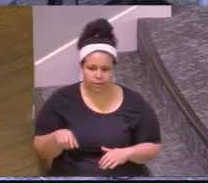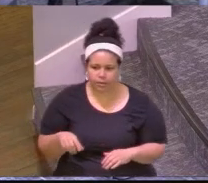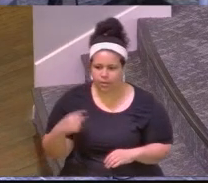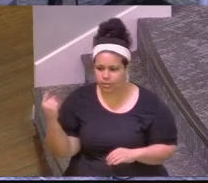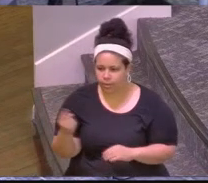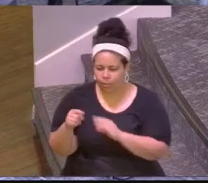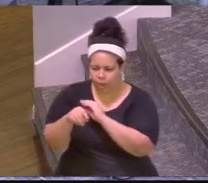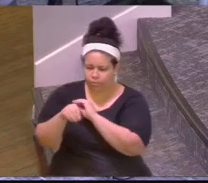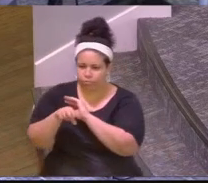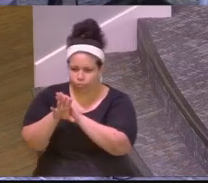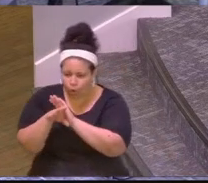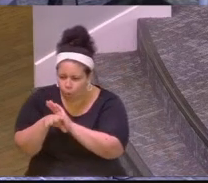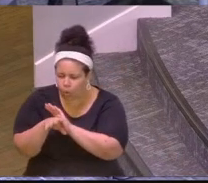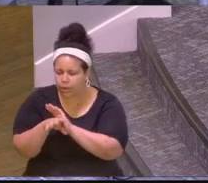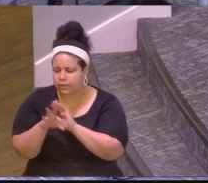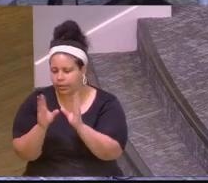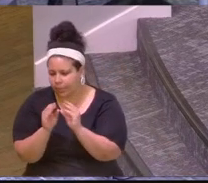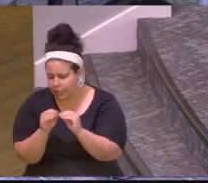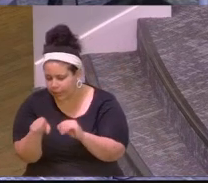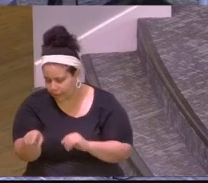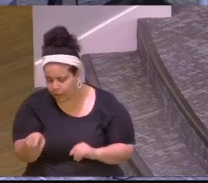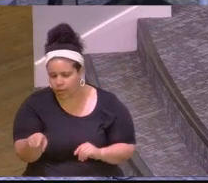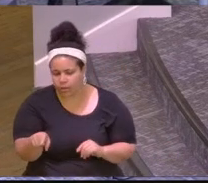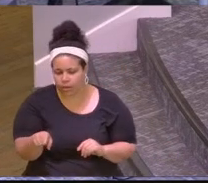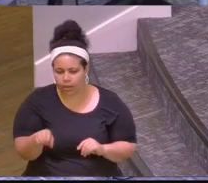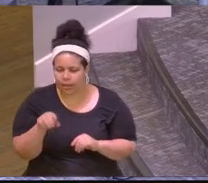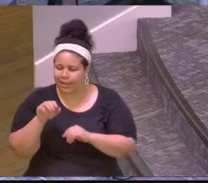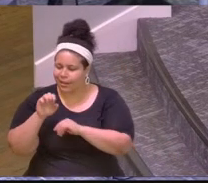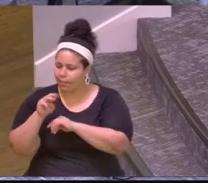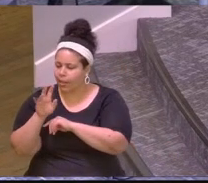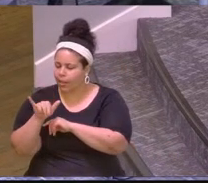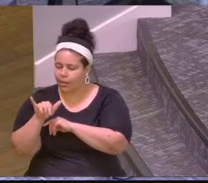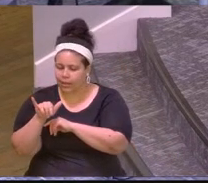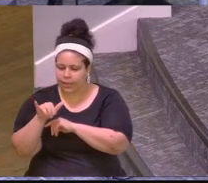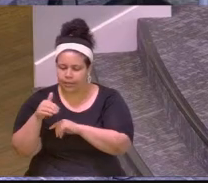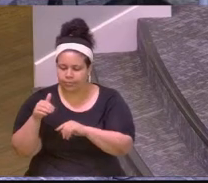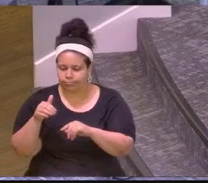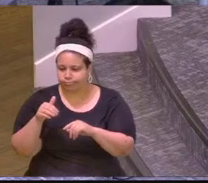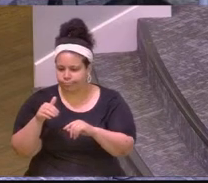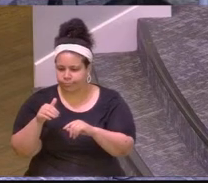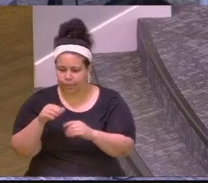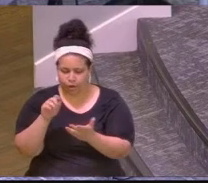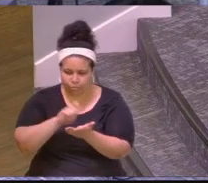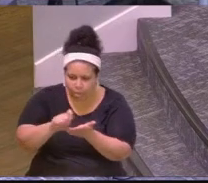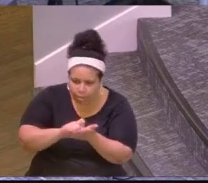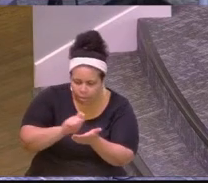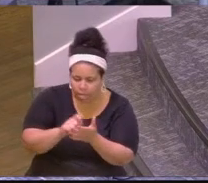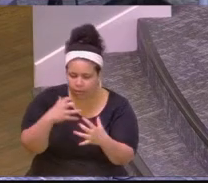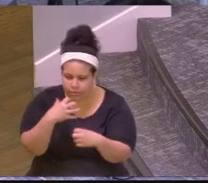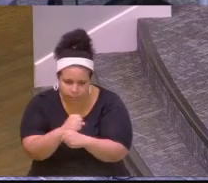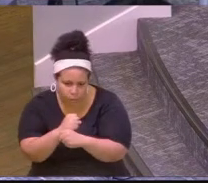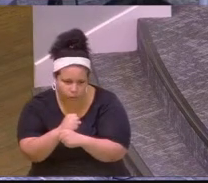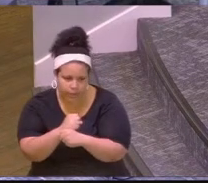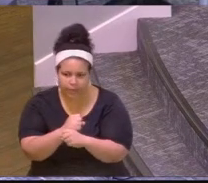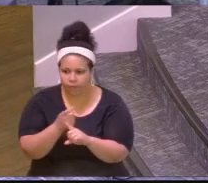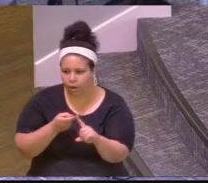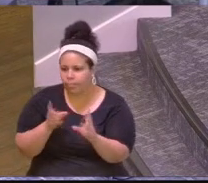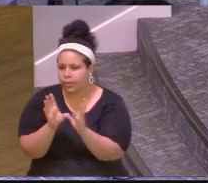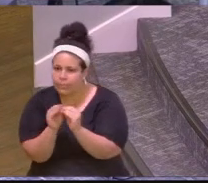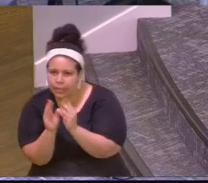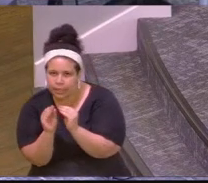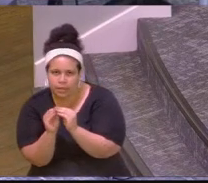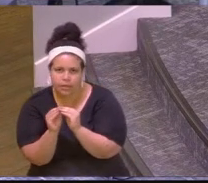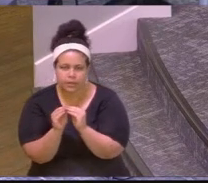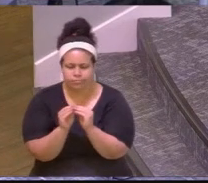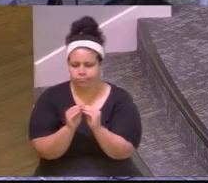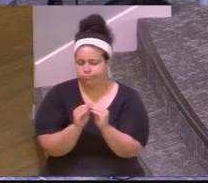summary up that's linked, usually in a board update. So I guess I just wanted to know from other board members whether they felt